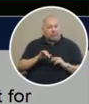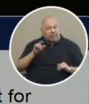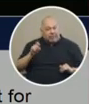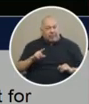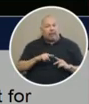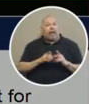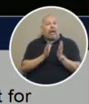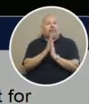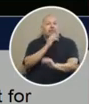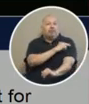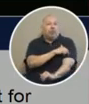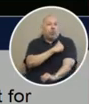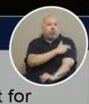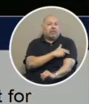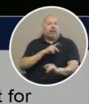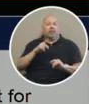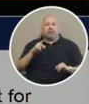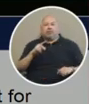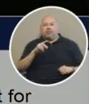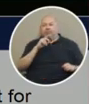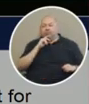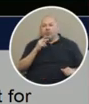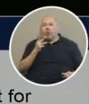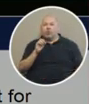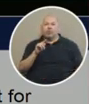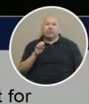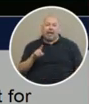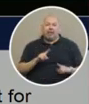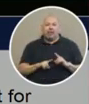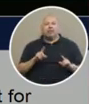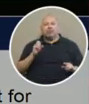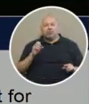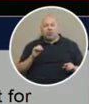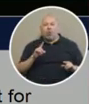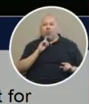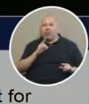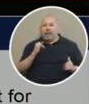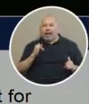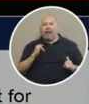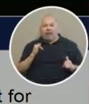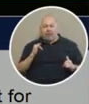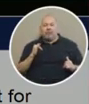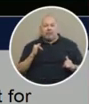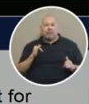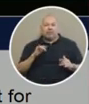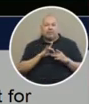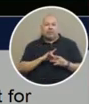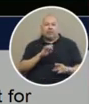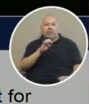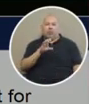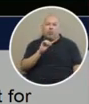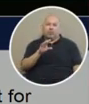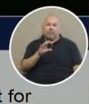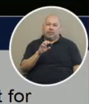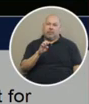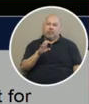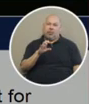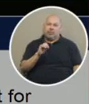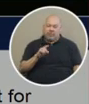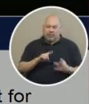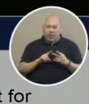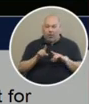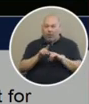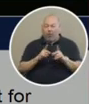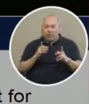needed. Disaster recovery, there is cost tracking for reimbursement, and it's tied into the EOC and our finance for the city, county,